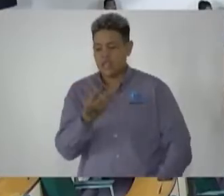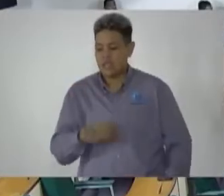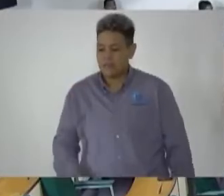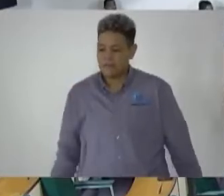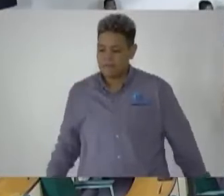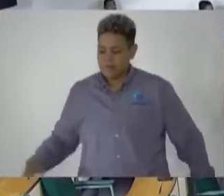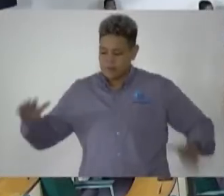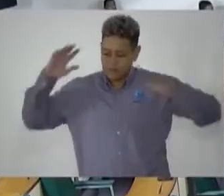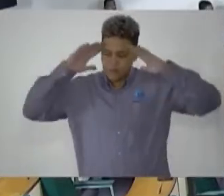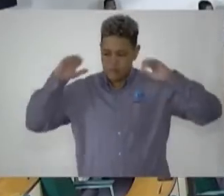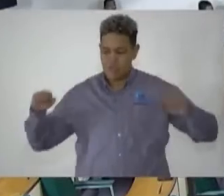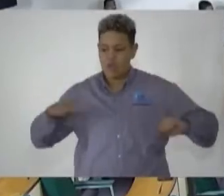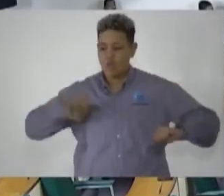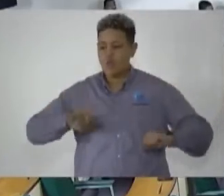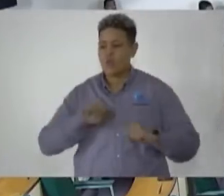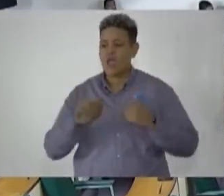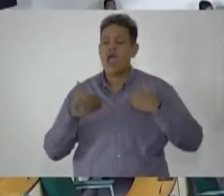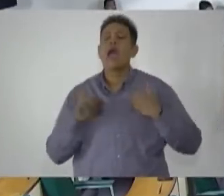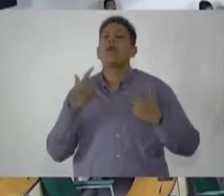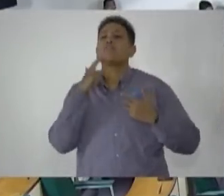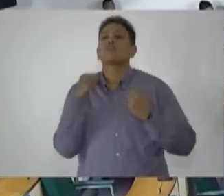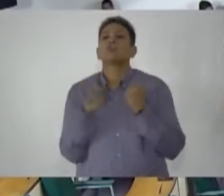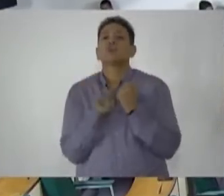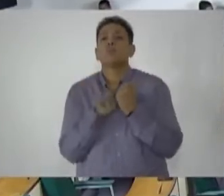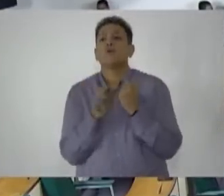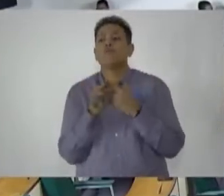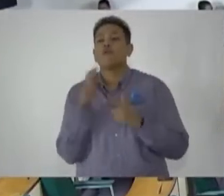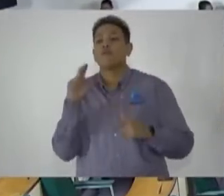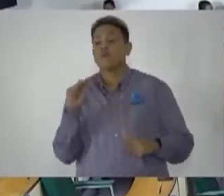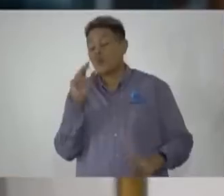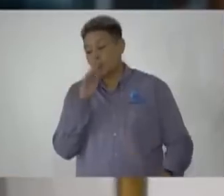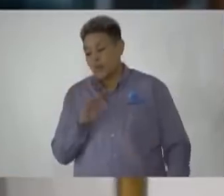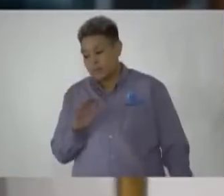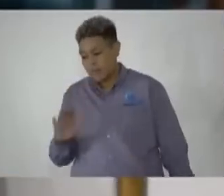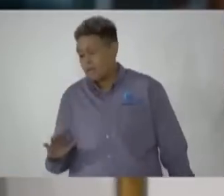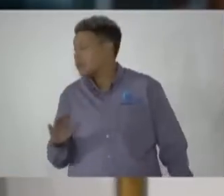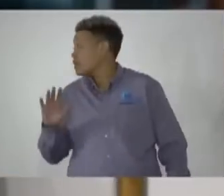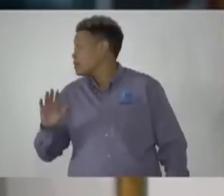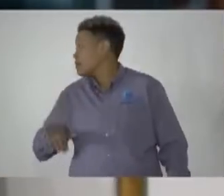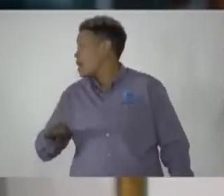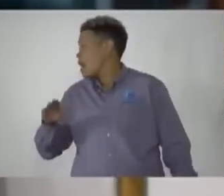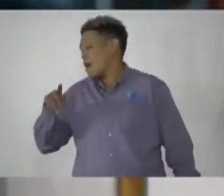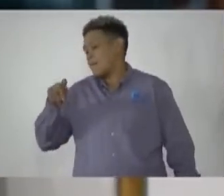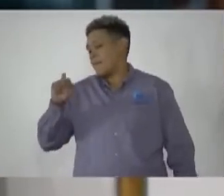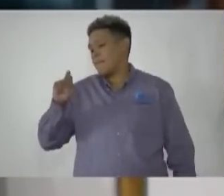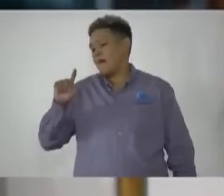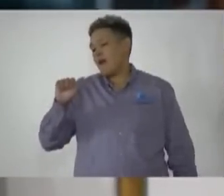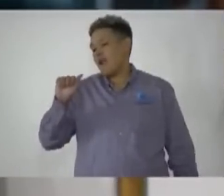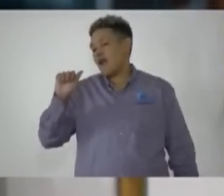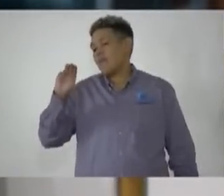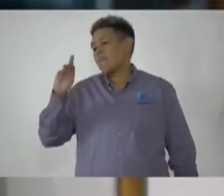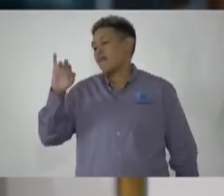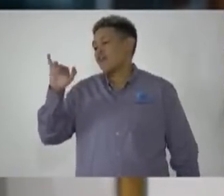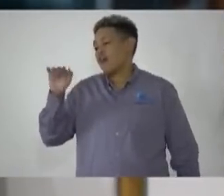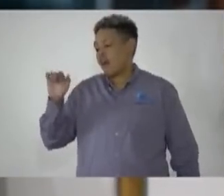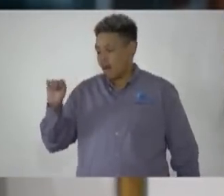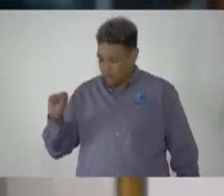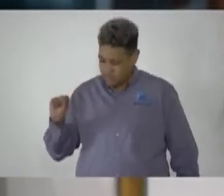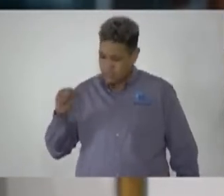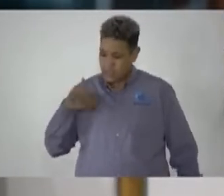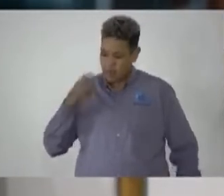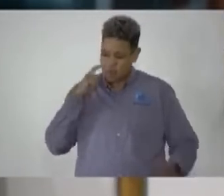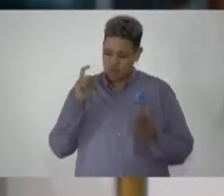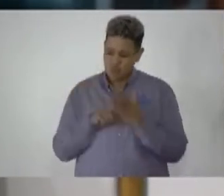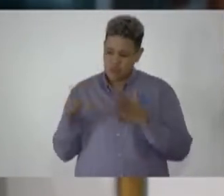Mr. President, we have had support from the UN Women Parliamentarians, and I want to also